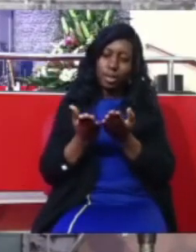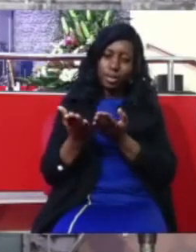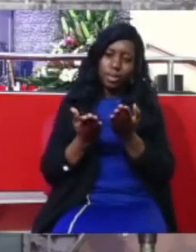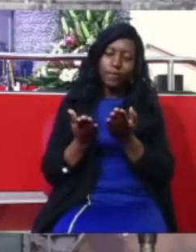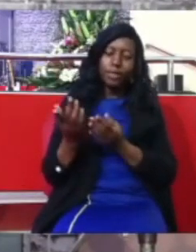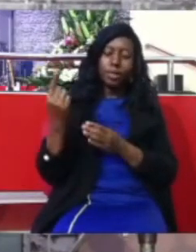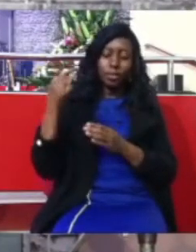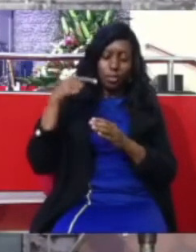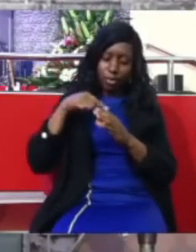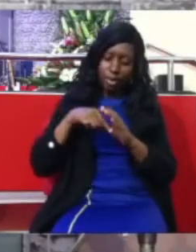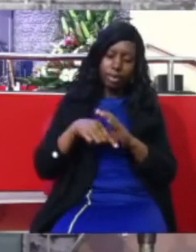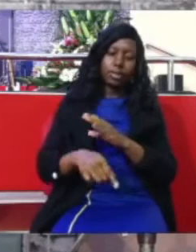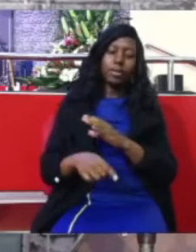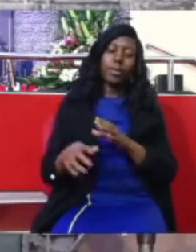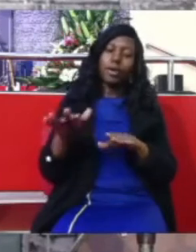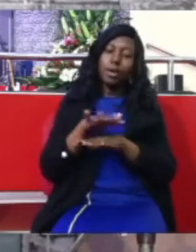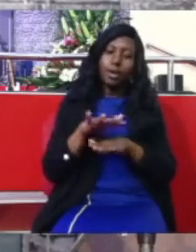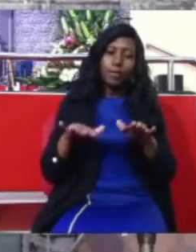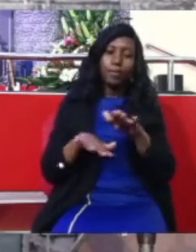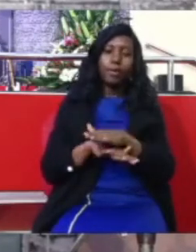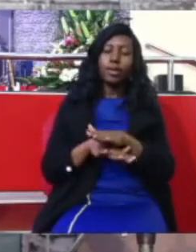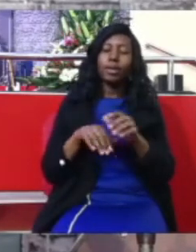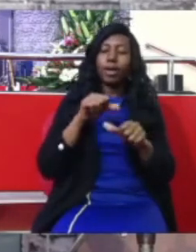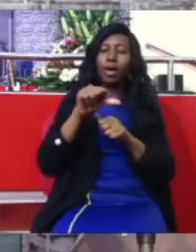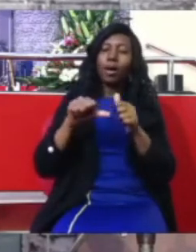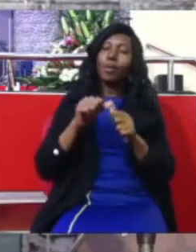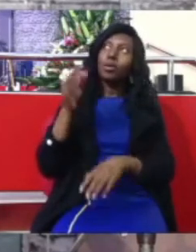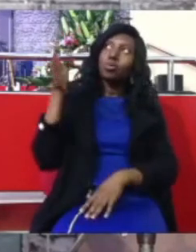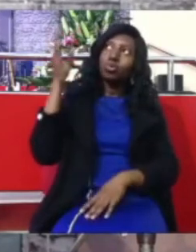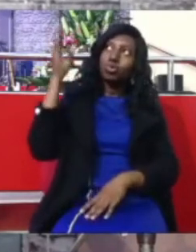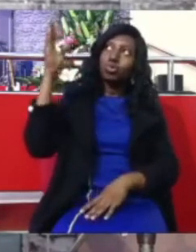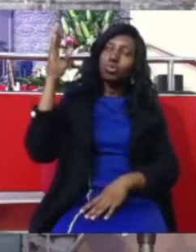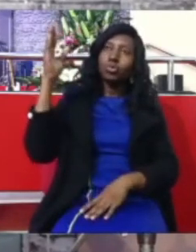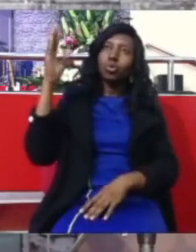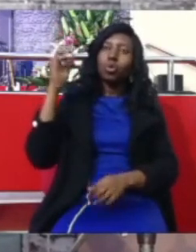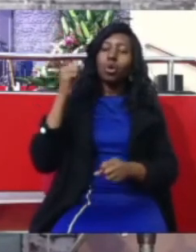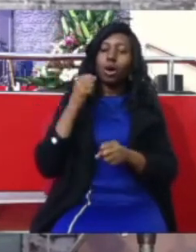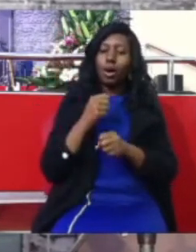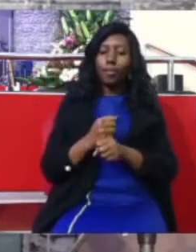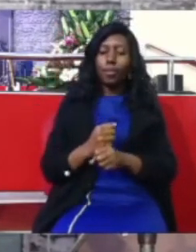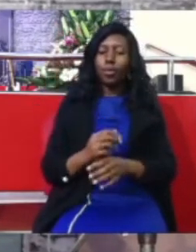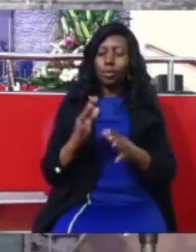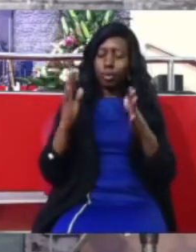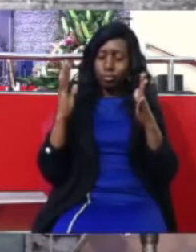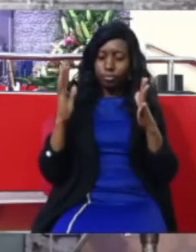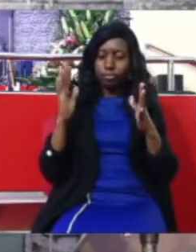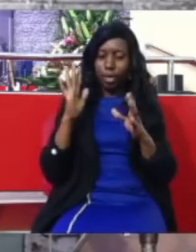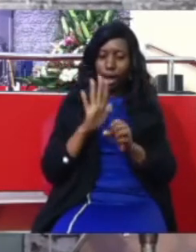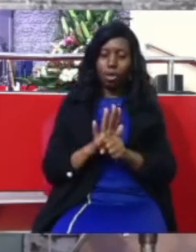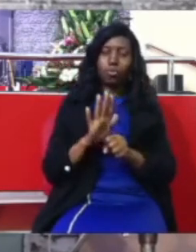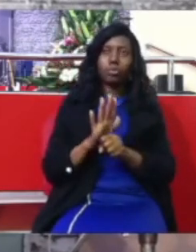deeper. Yes, in everything that concerns me, I am launching deeper. Reba shantara babo